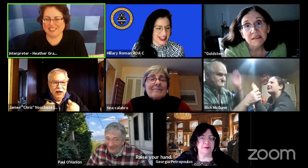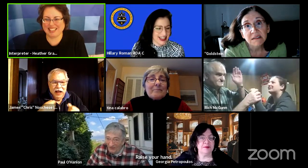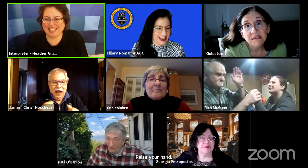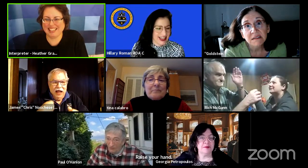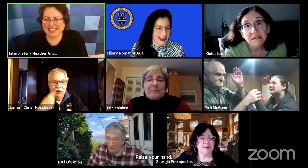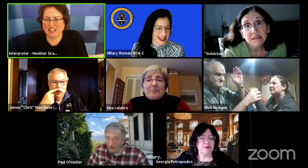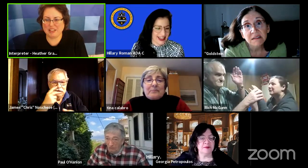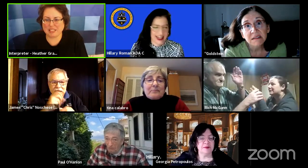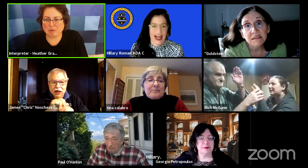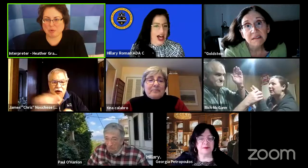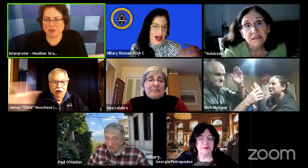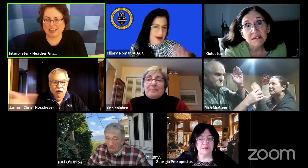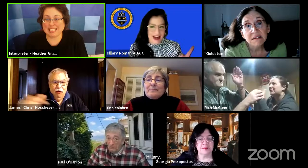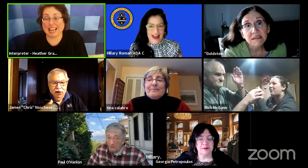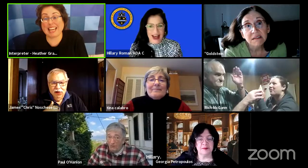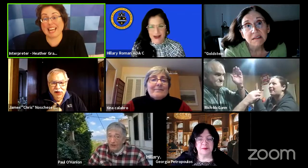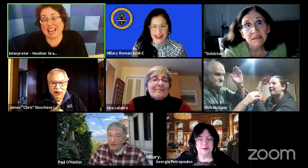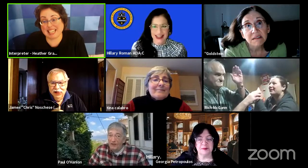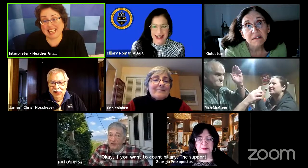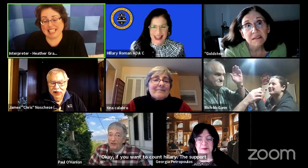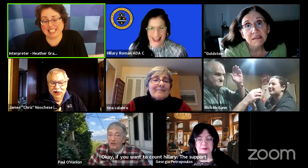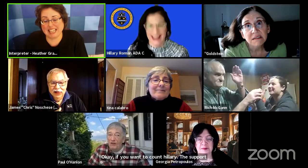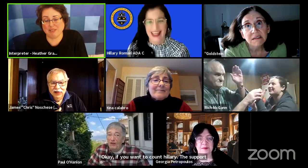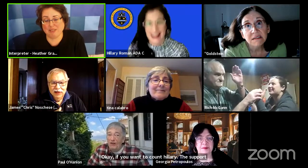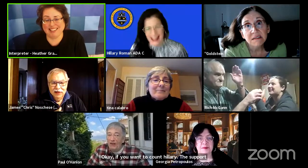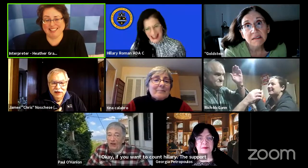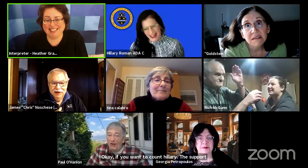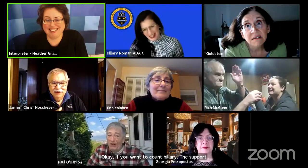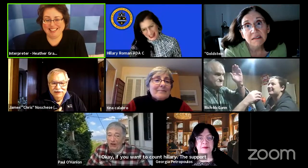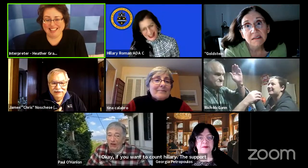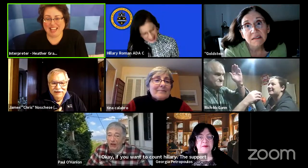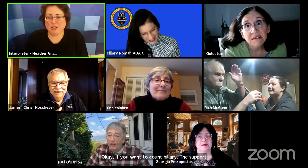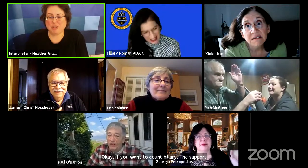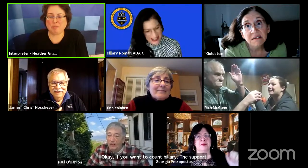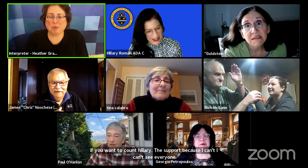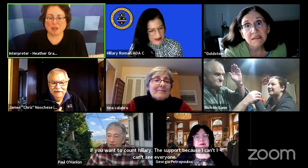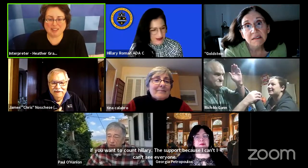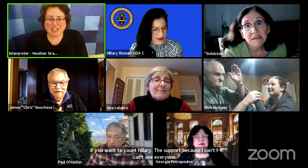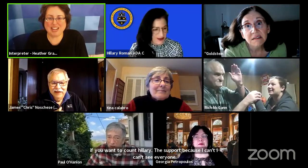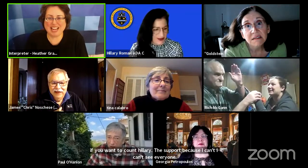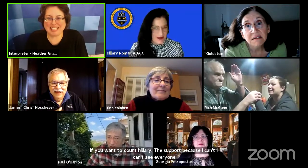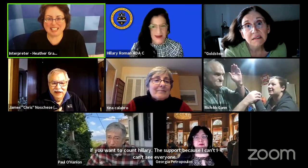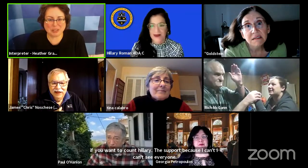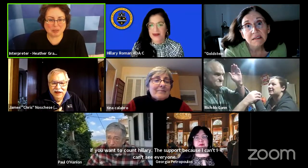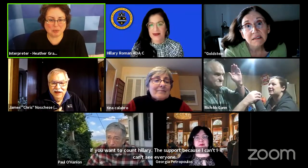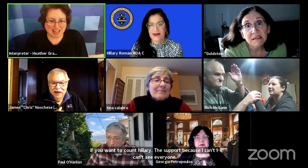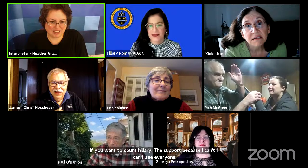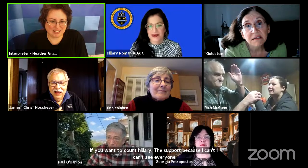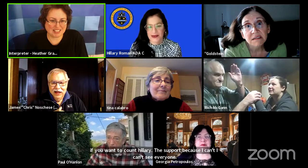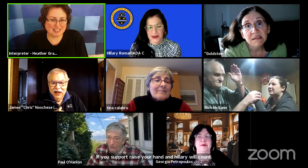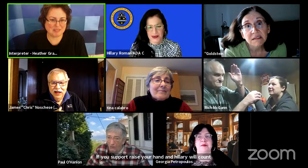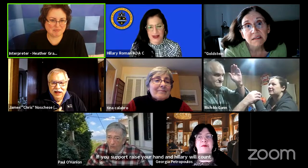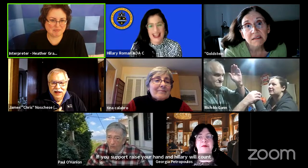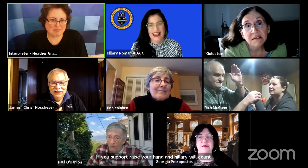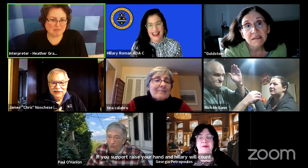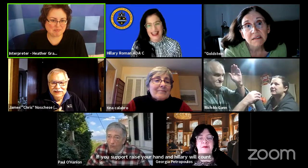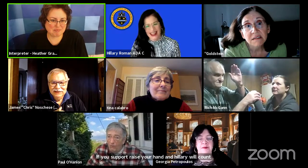count, Hillary, the support, because I can't. I can't see everyone. If you support, raise your hand and Hillary will